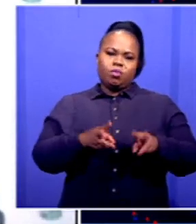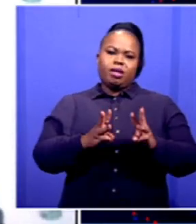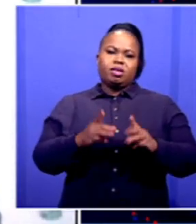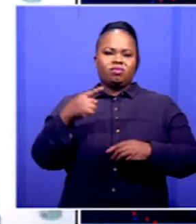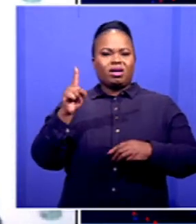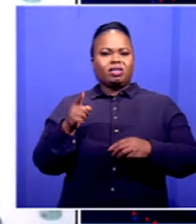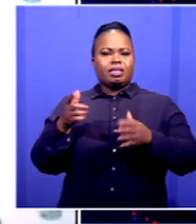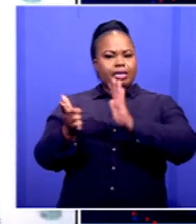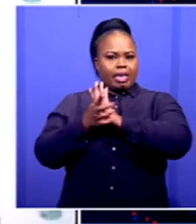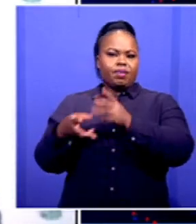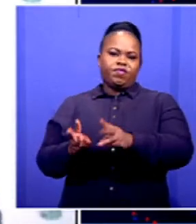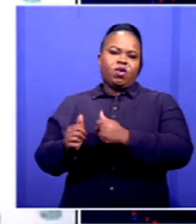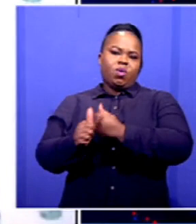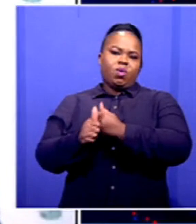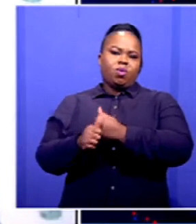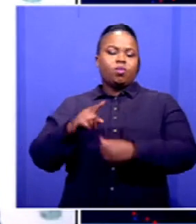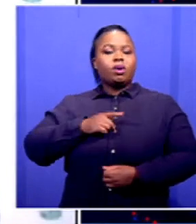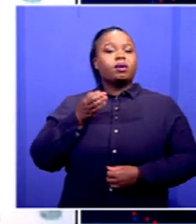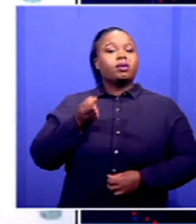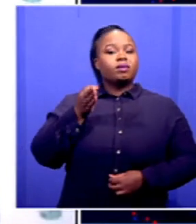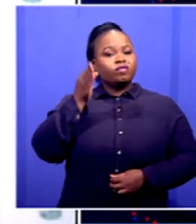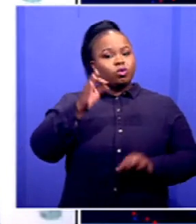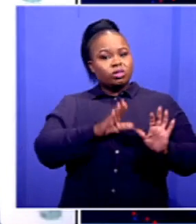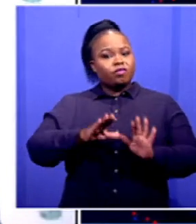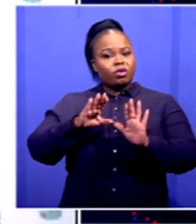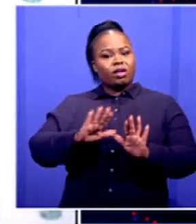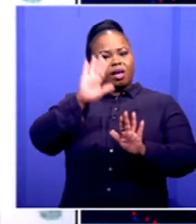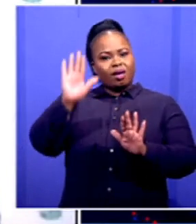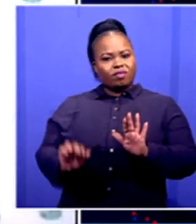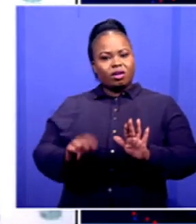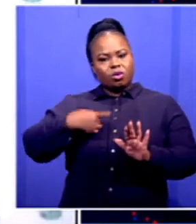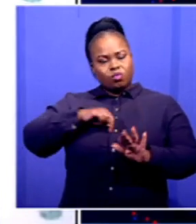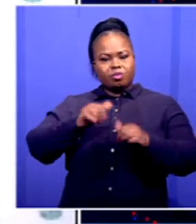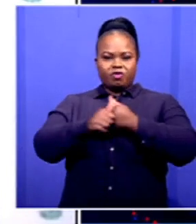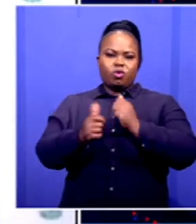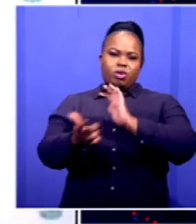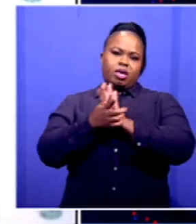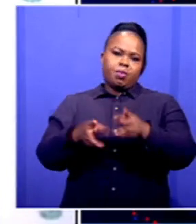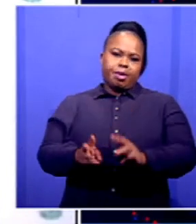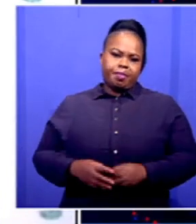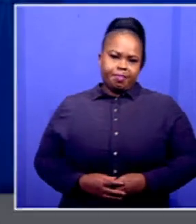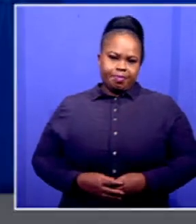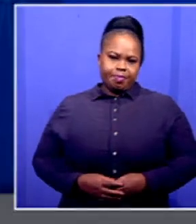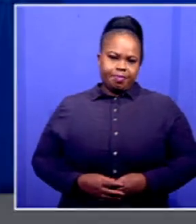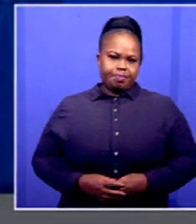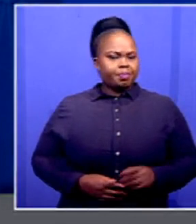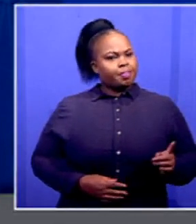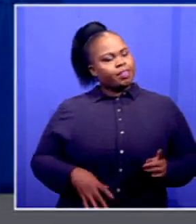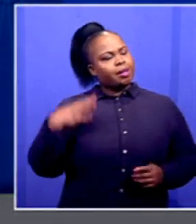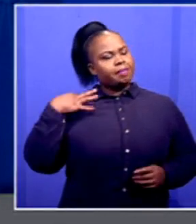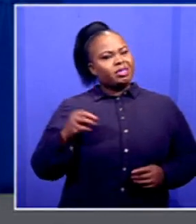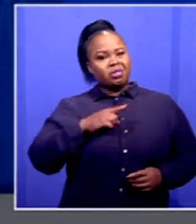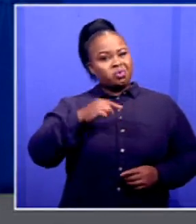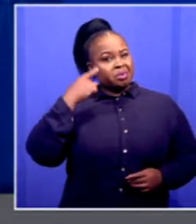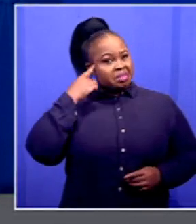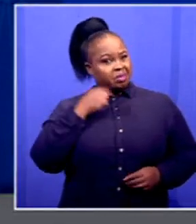the future of the entire continent will only be possible when at the center there is legality. Minister, would that then not have been